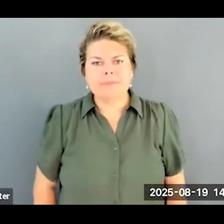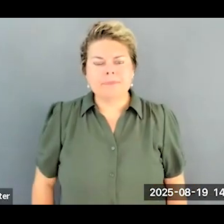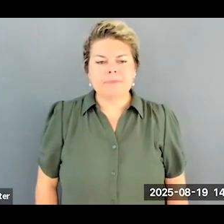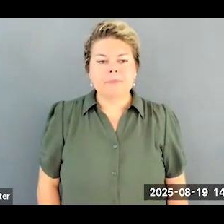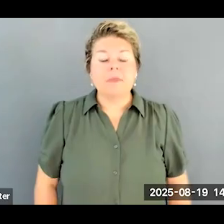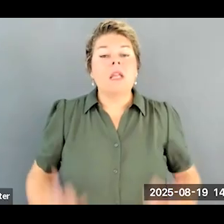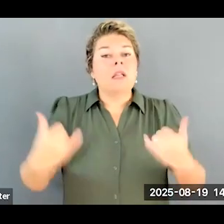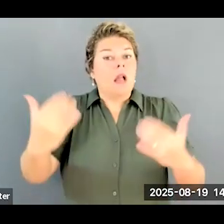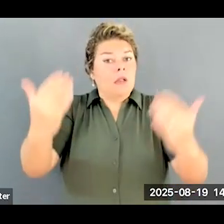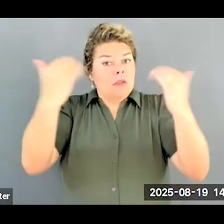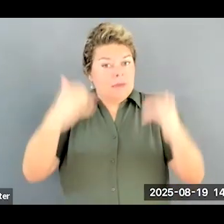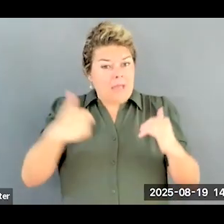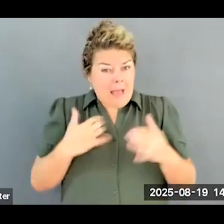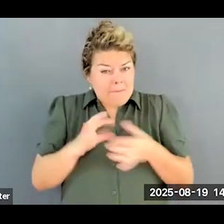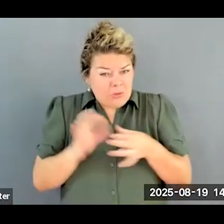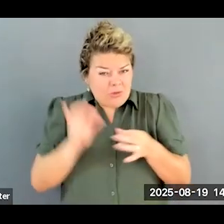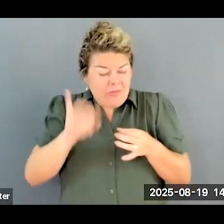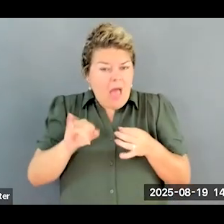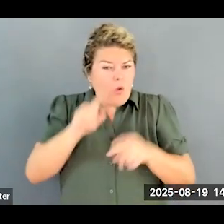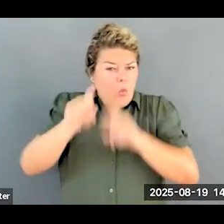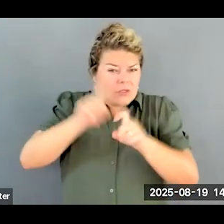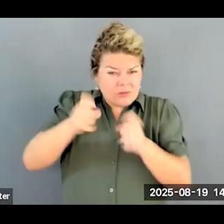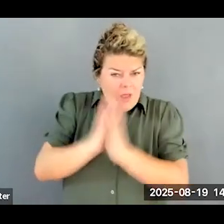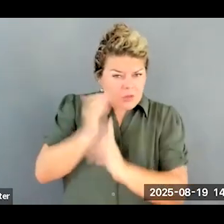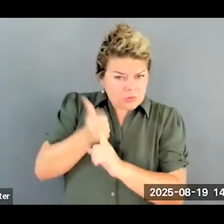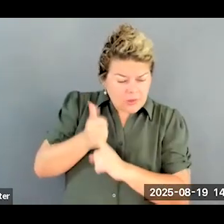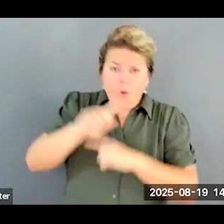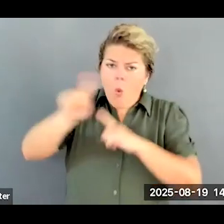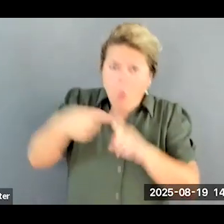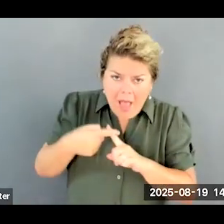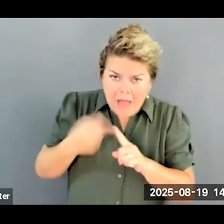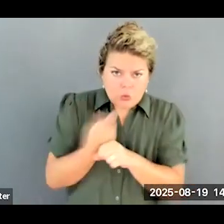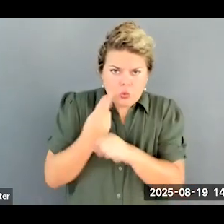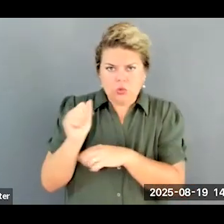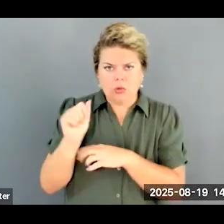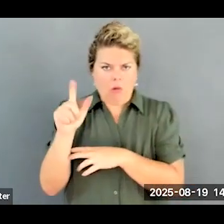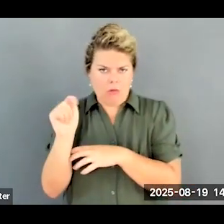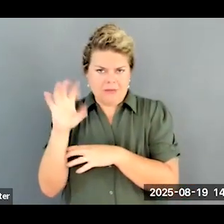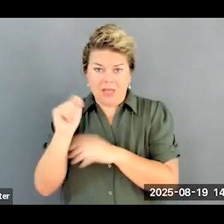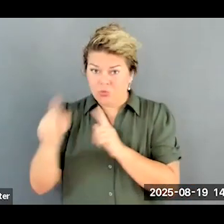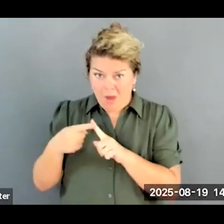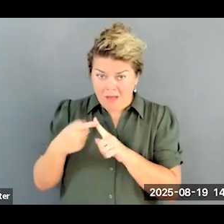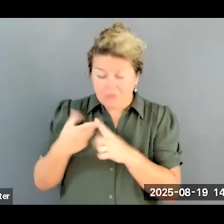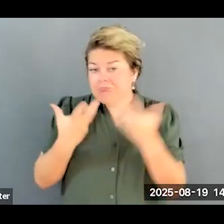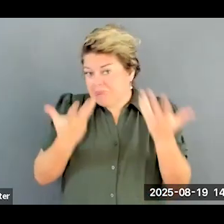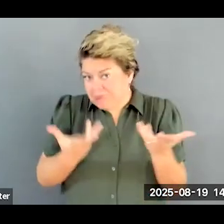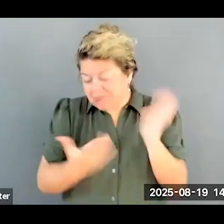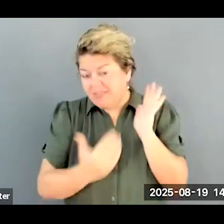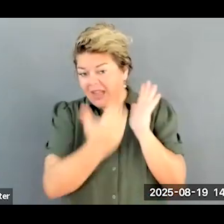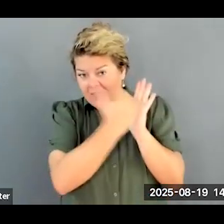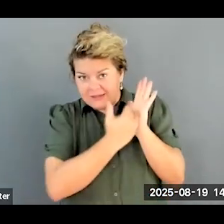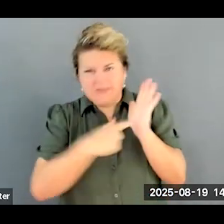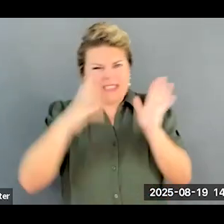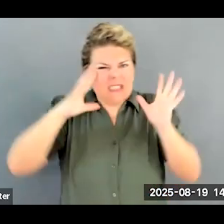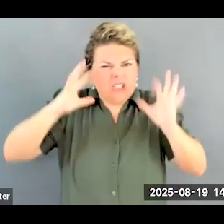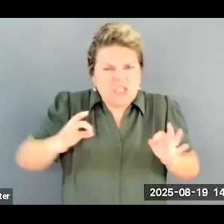Now, I was talking about some of those questions you may ask yourself. When would I use alt text? This is the alternative text decision